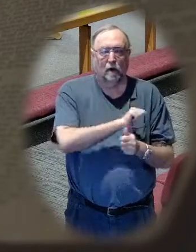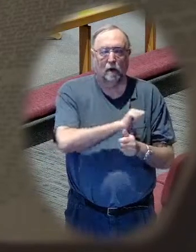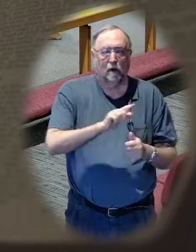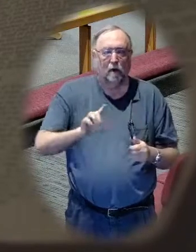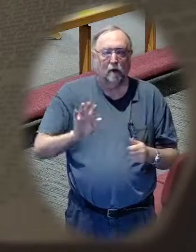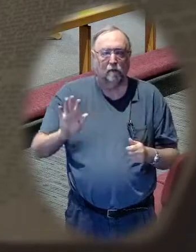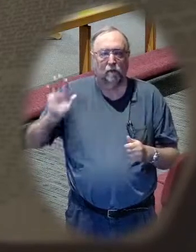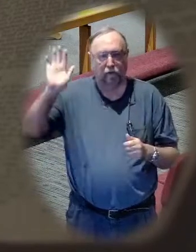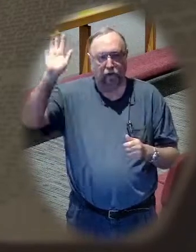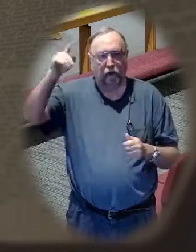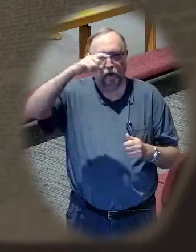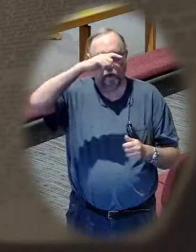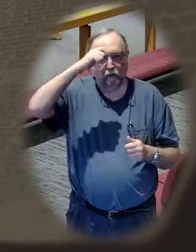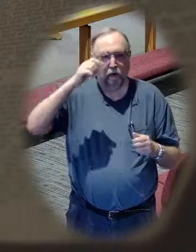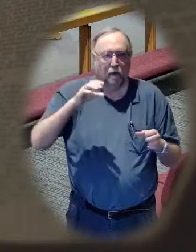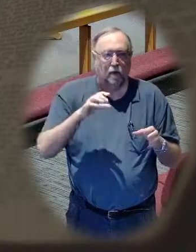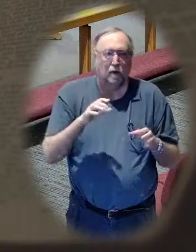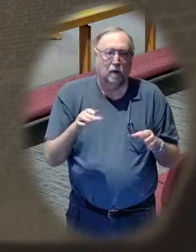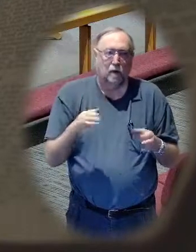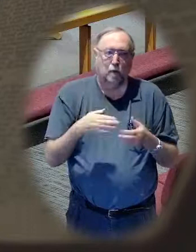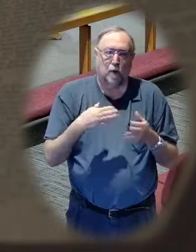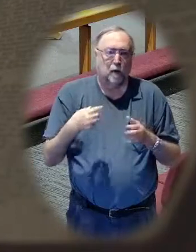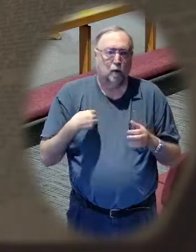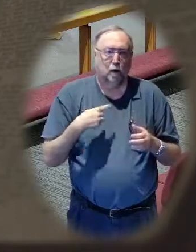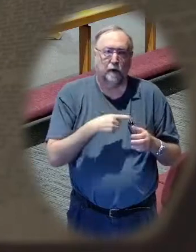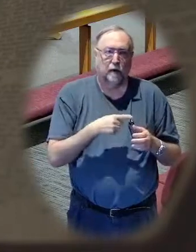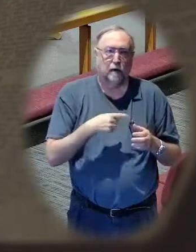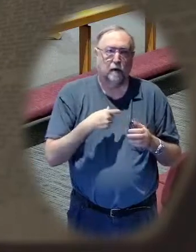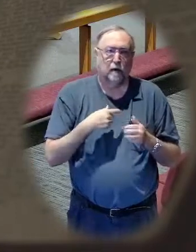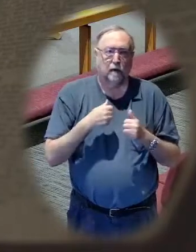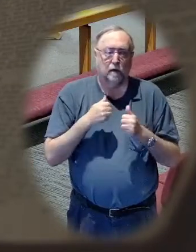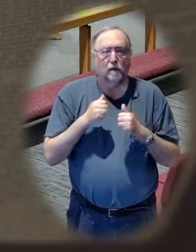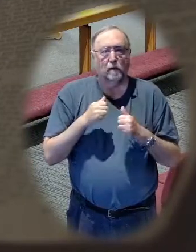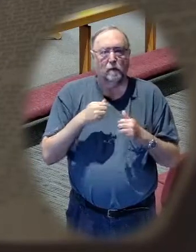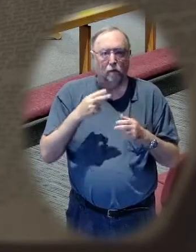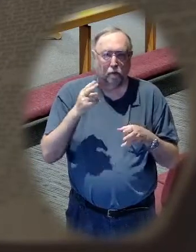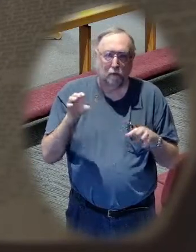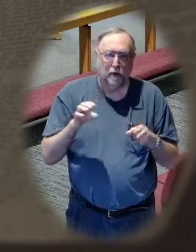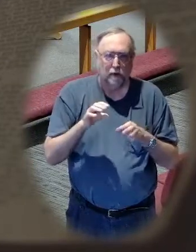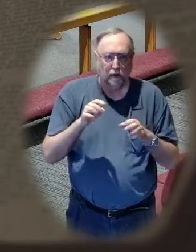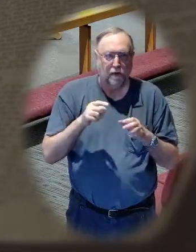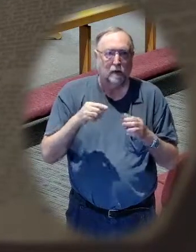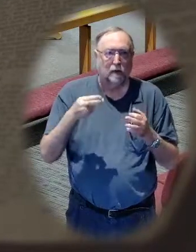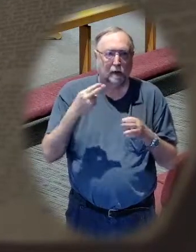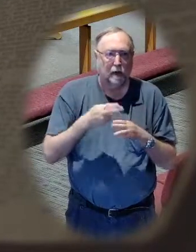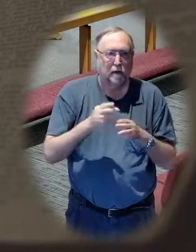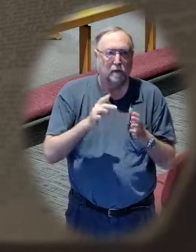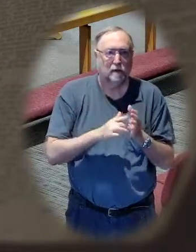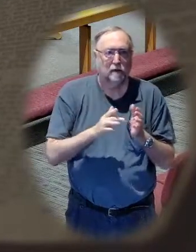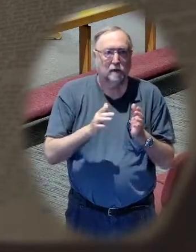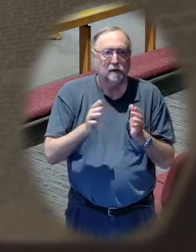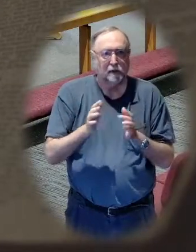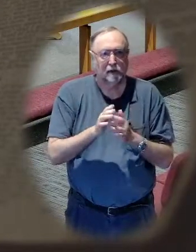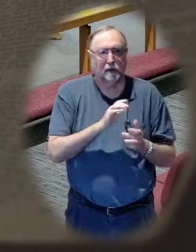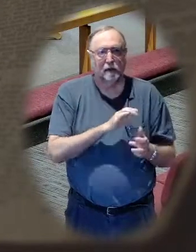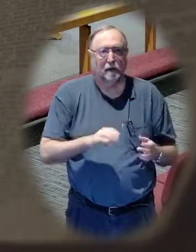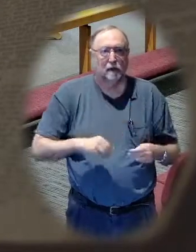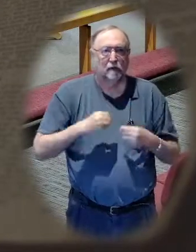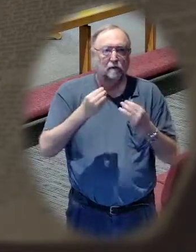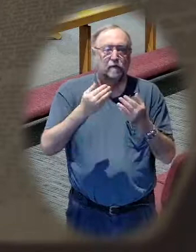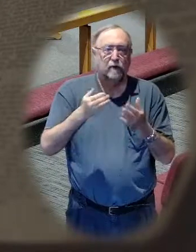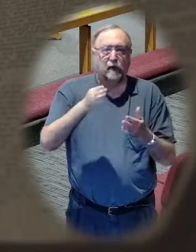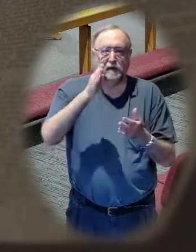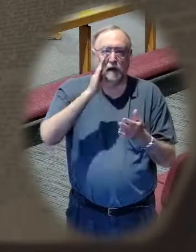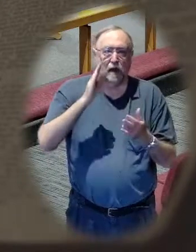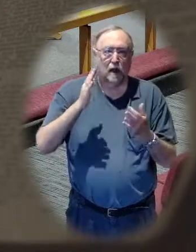that whatever we do in word or deed, we do it in the name of our Lord Jesus Christ, giving thanks to God the Father through